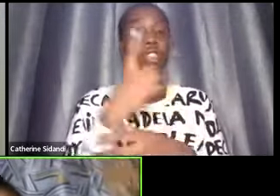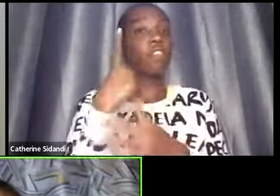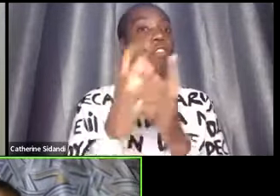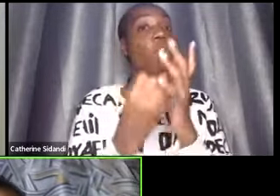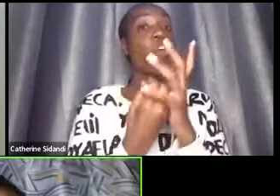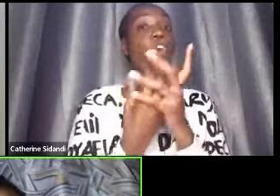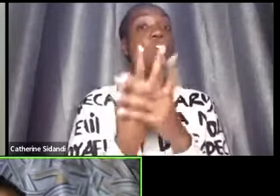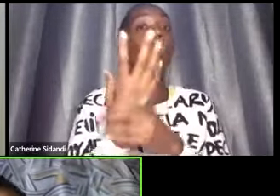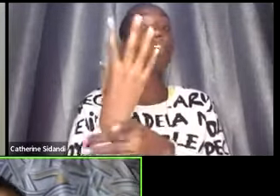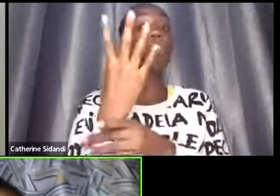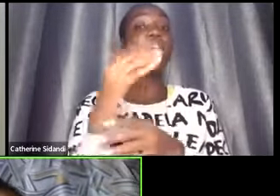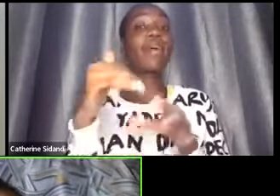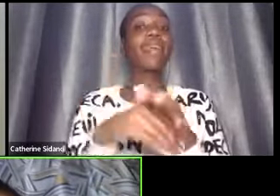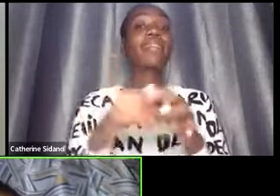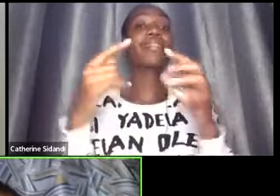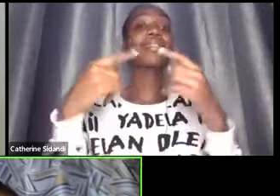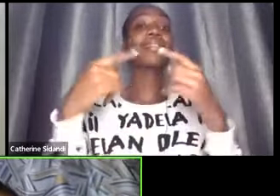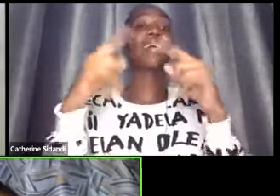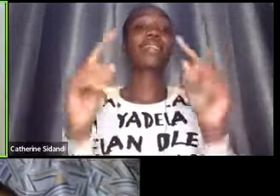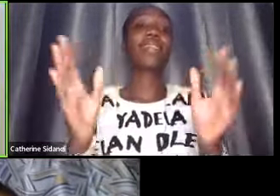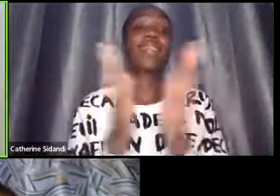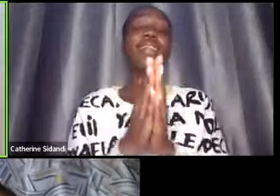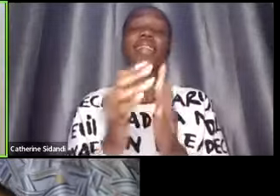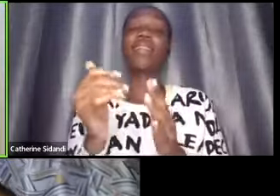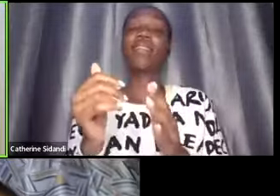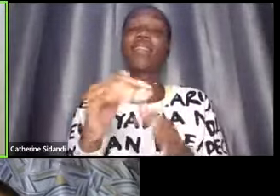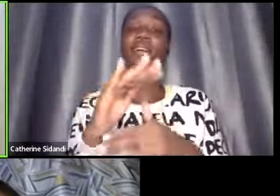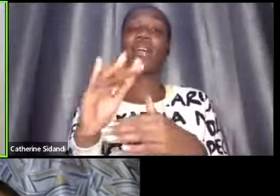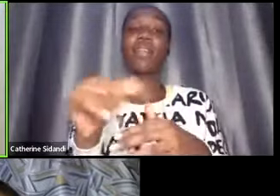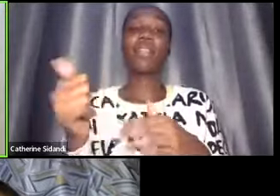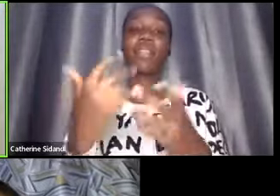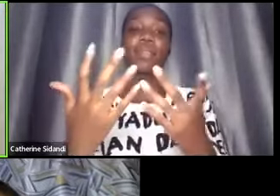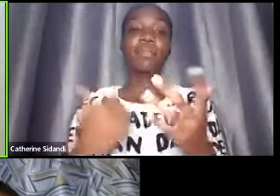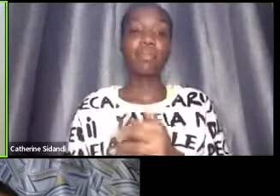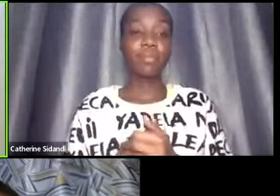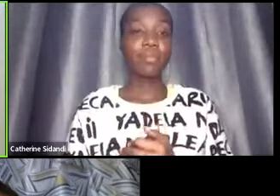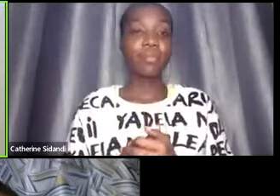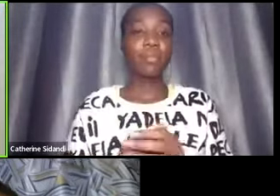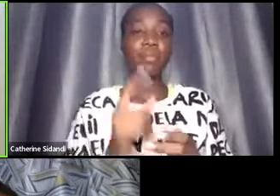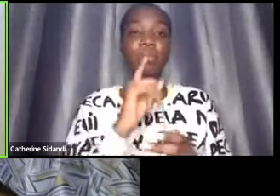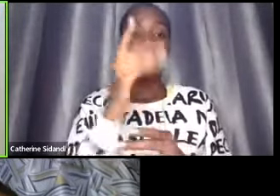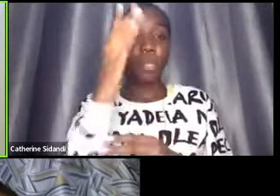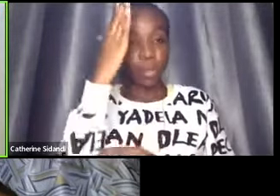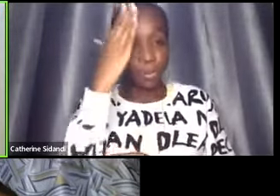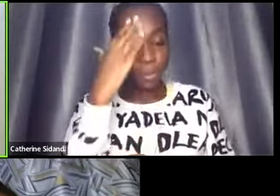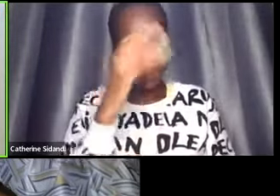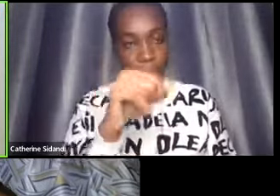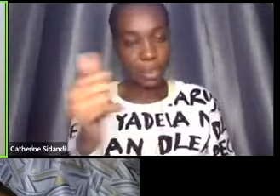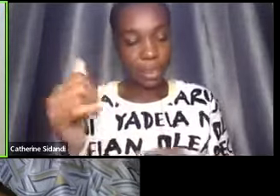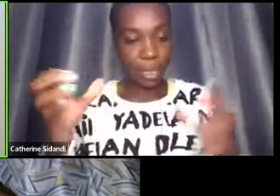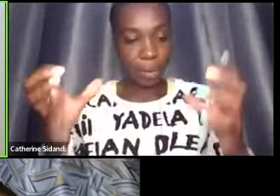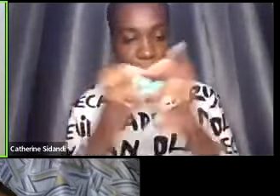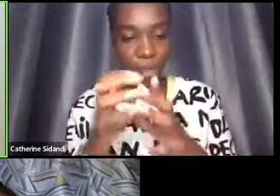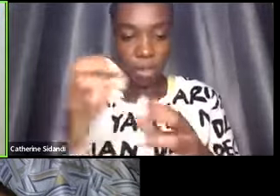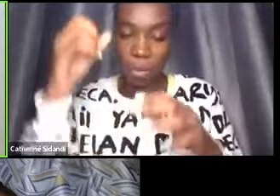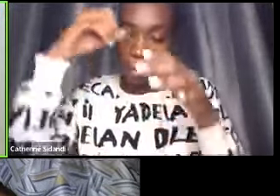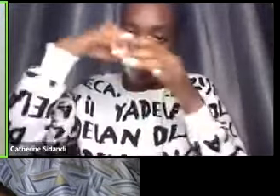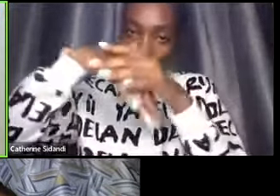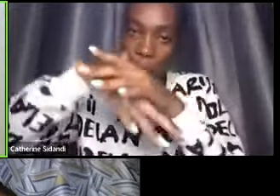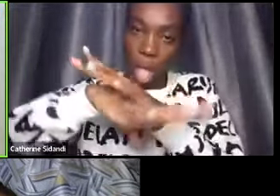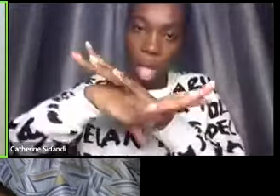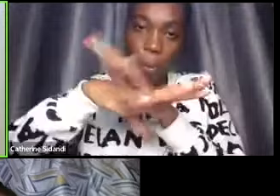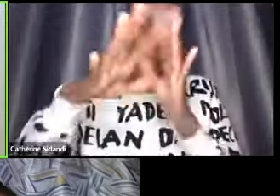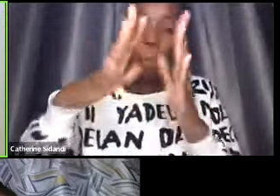and succession and stuff? Well, you know, most companies that go down, mostly